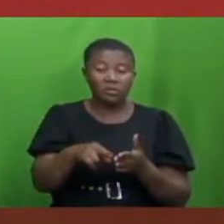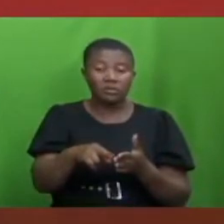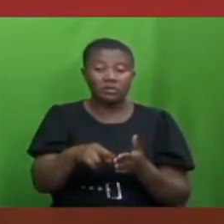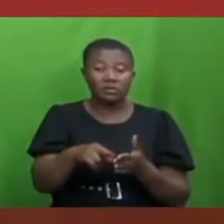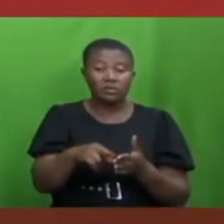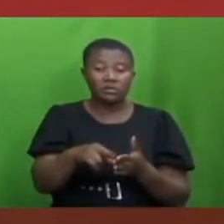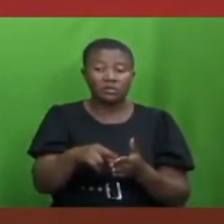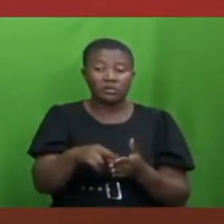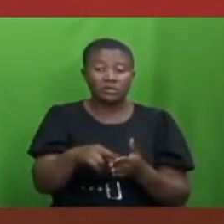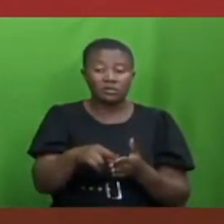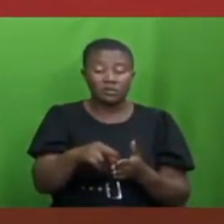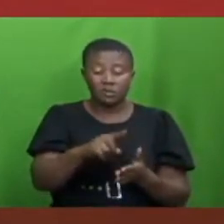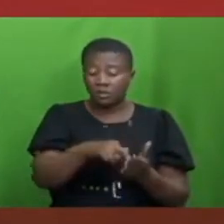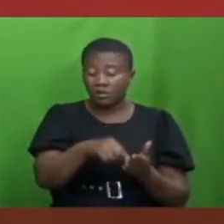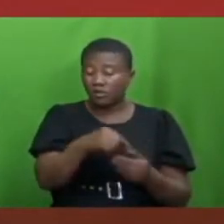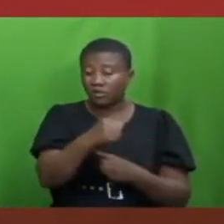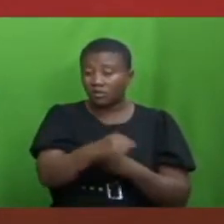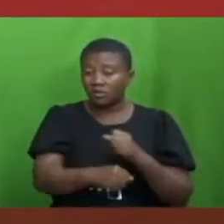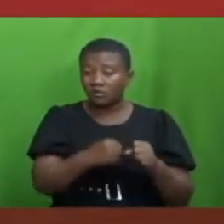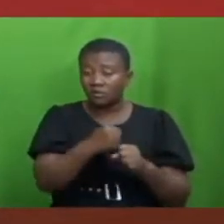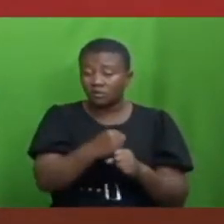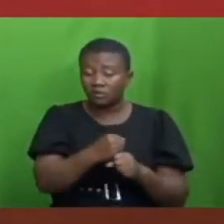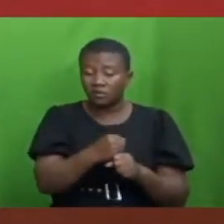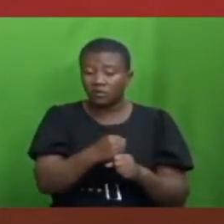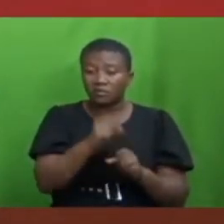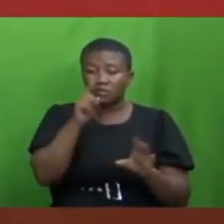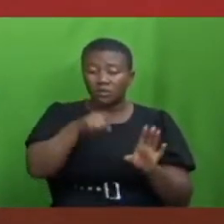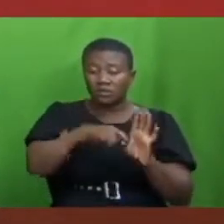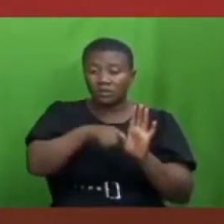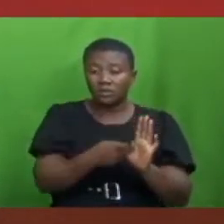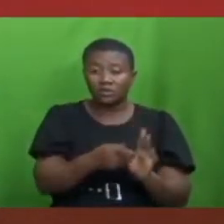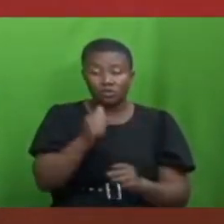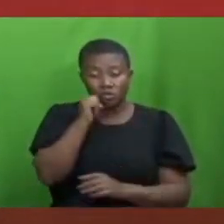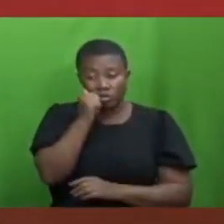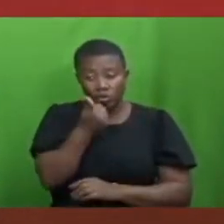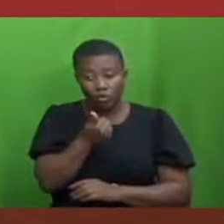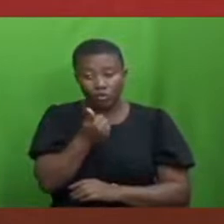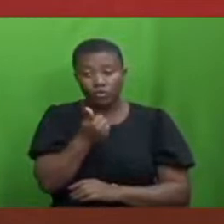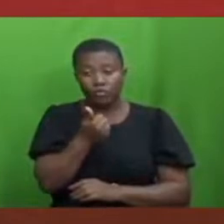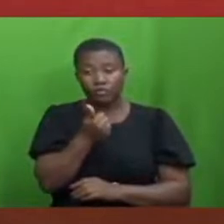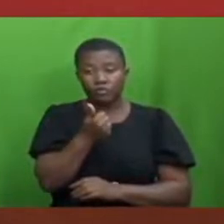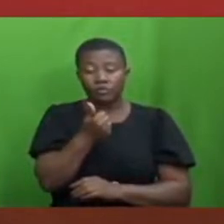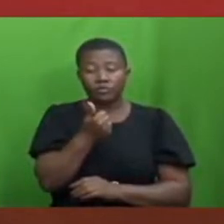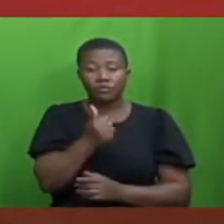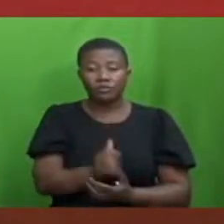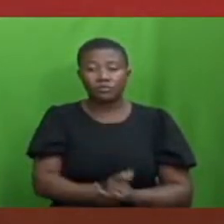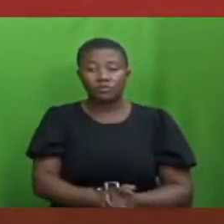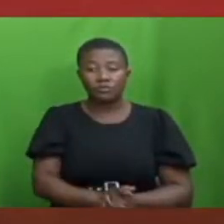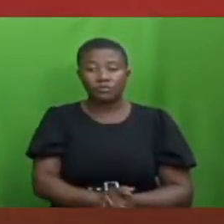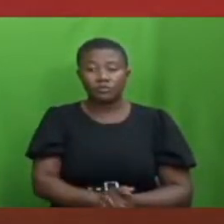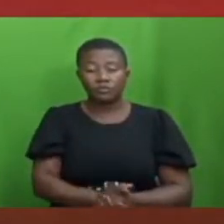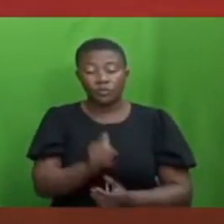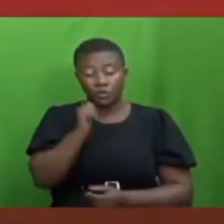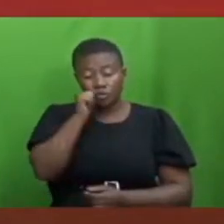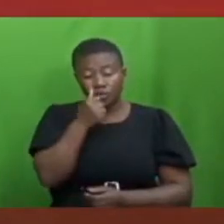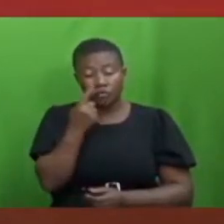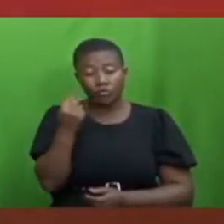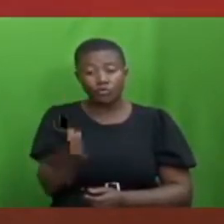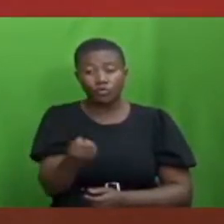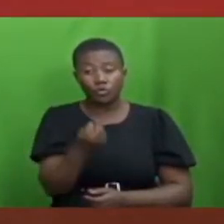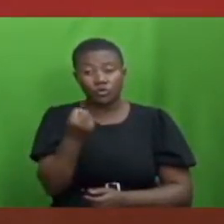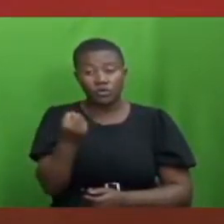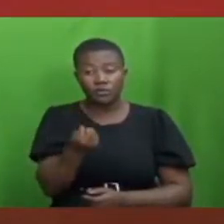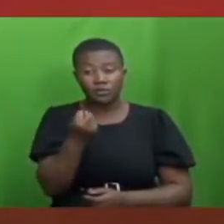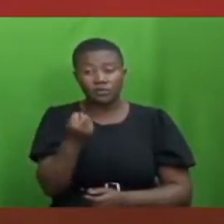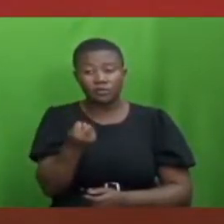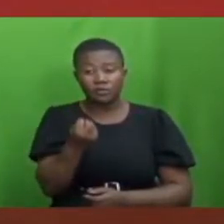comments on the media review of the budget statement and economic policy of the government of Ghana for this year will